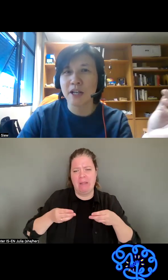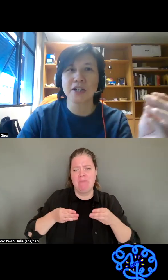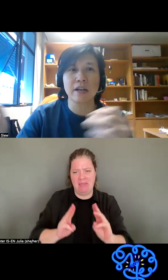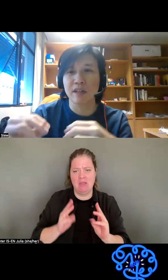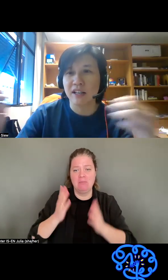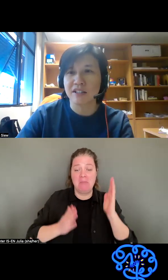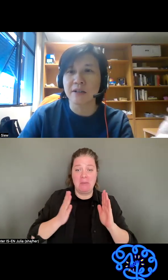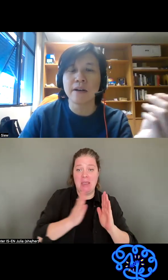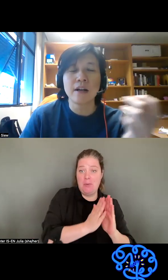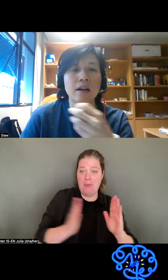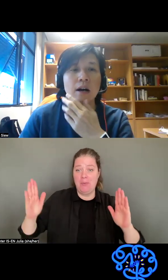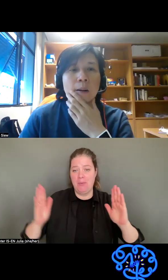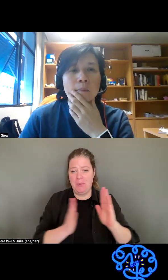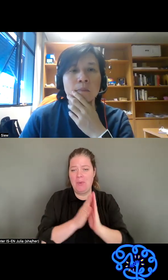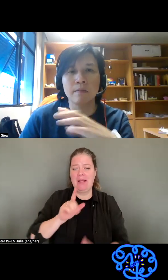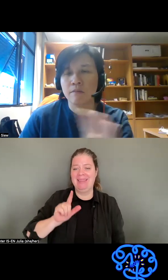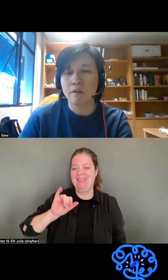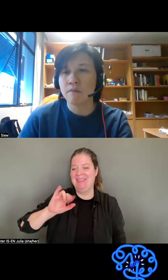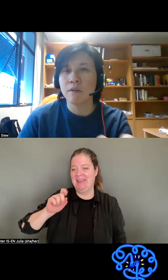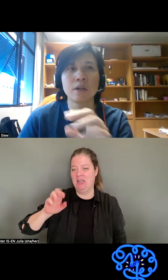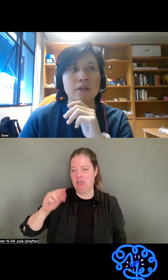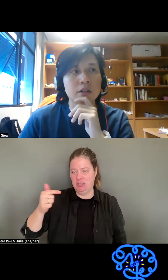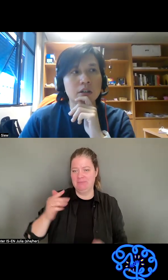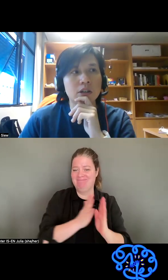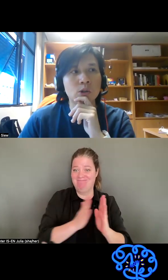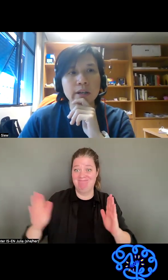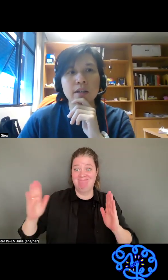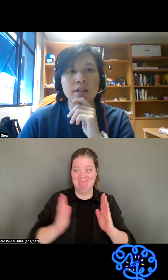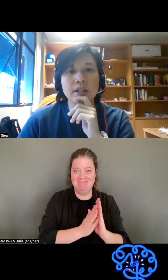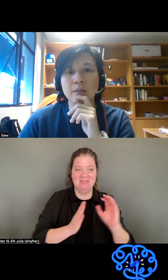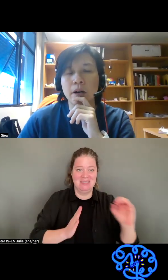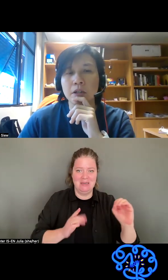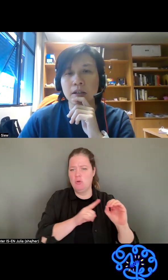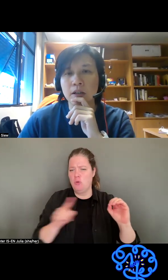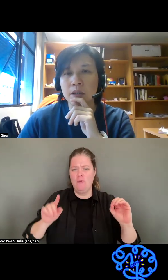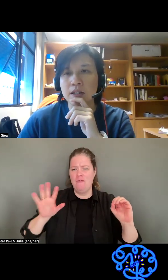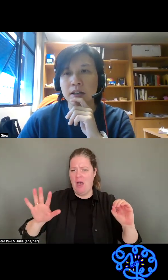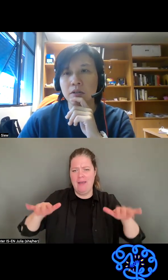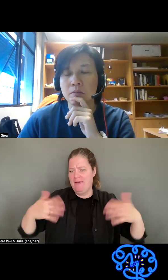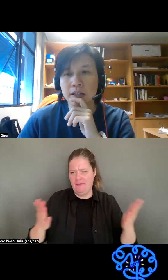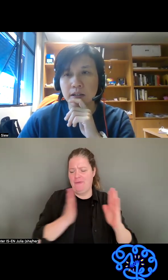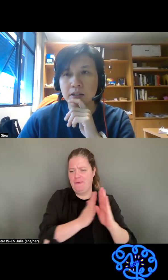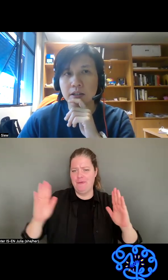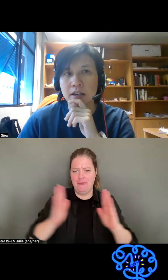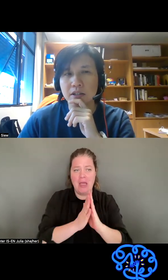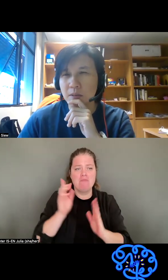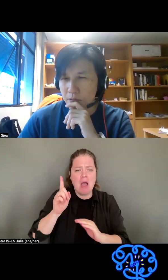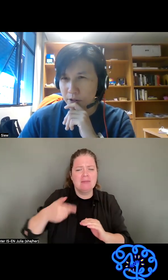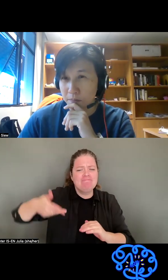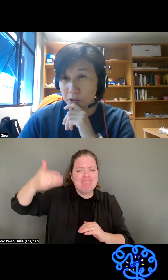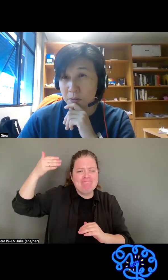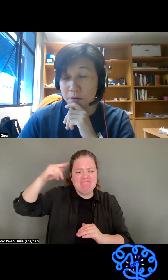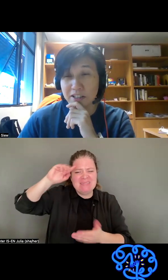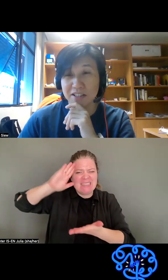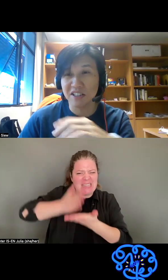continuous measure, you can have a Likert scale. But when we were doing these experiments, I think we decided to make things as simple